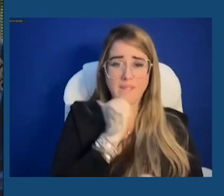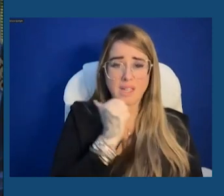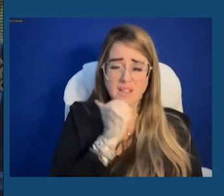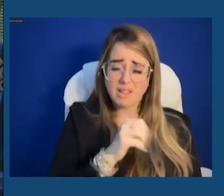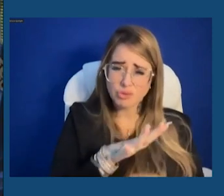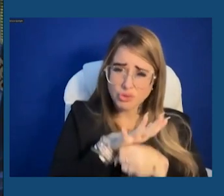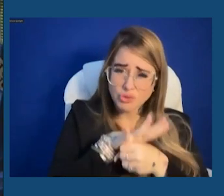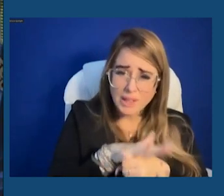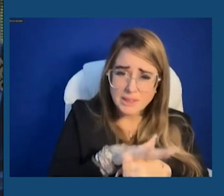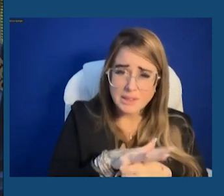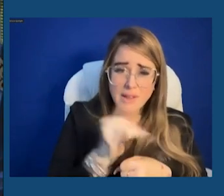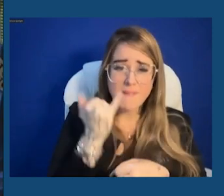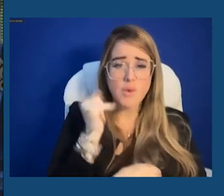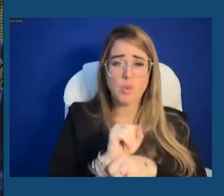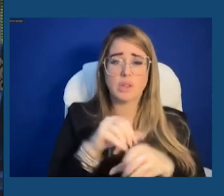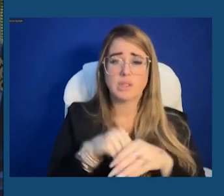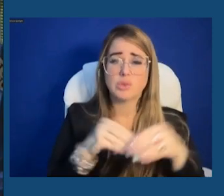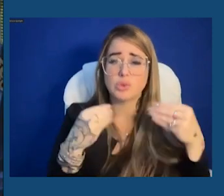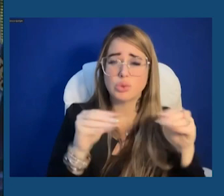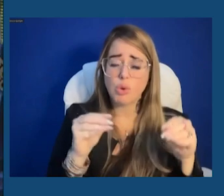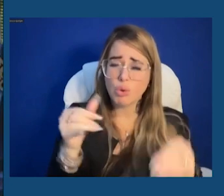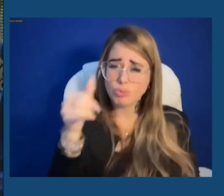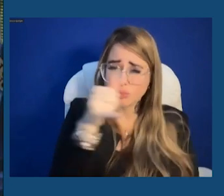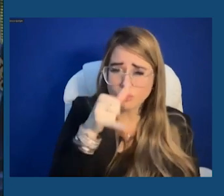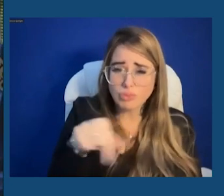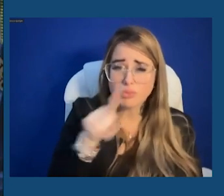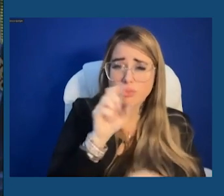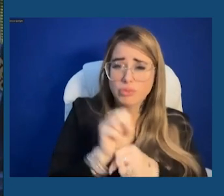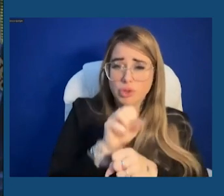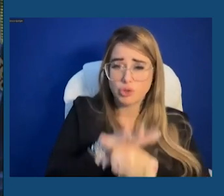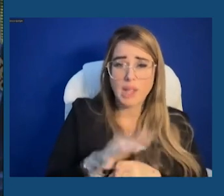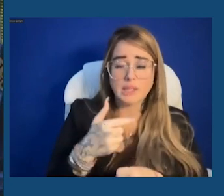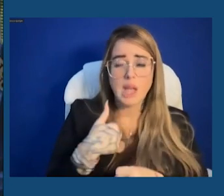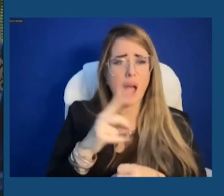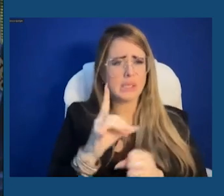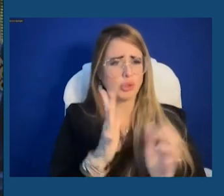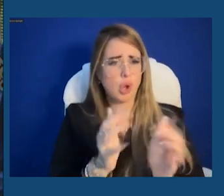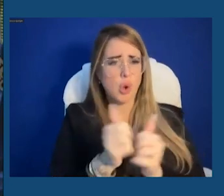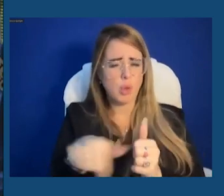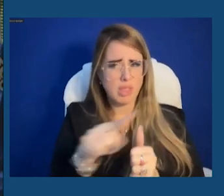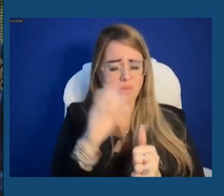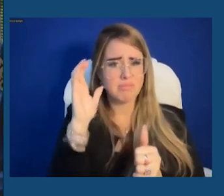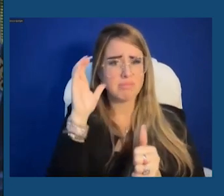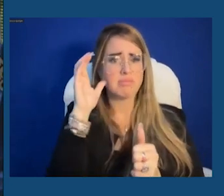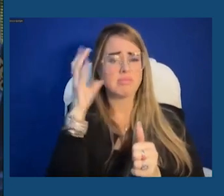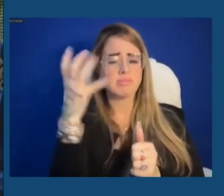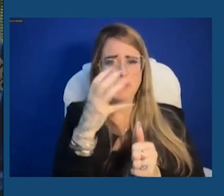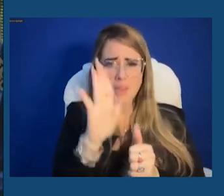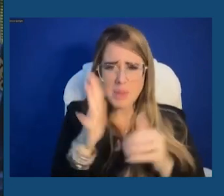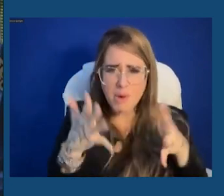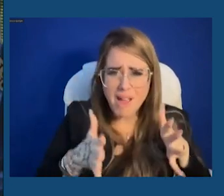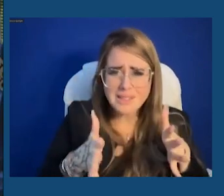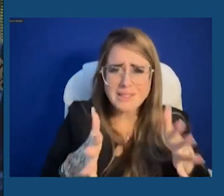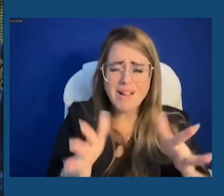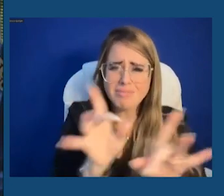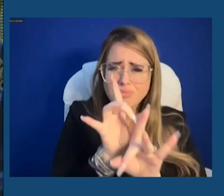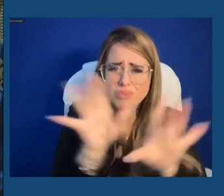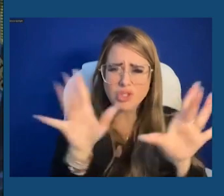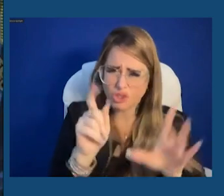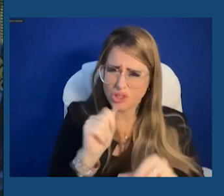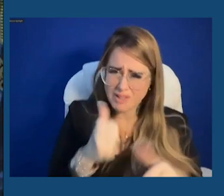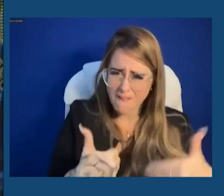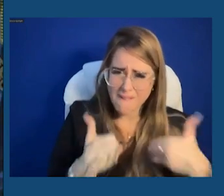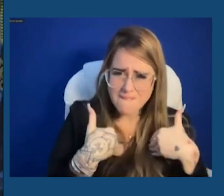retail, it's off the charts. I've spoke to individuals. They should not have this level of anxiety to go into what at one time